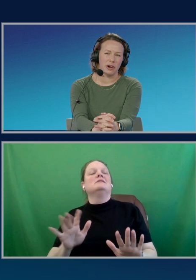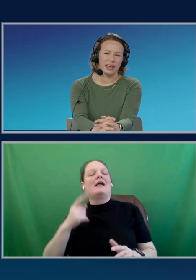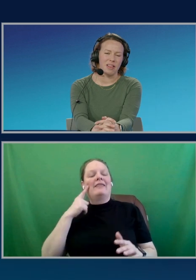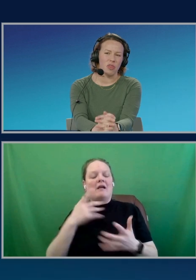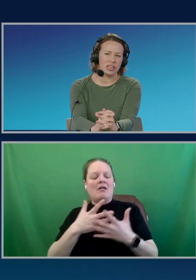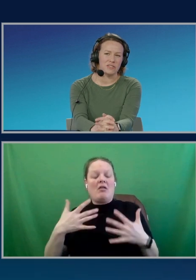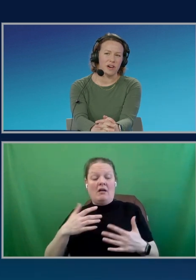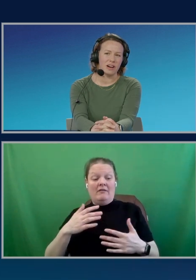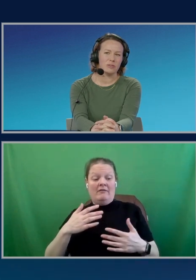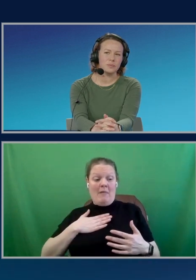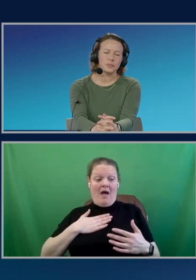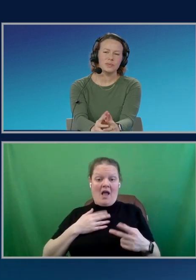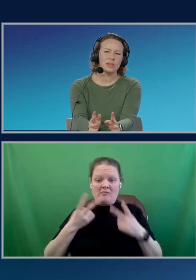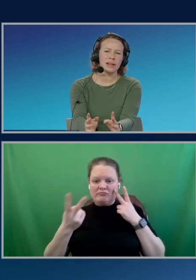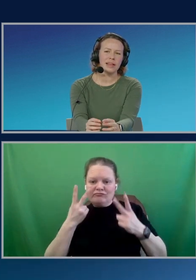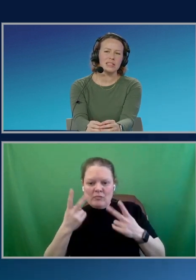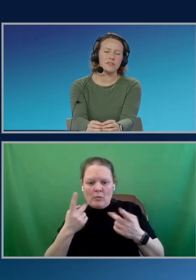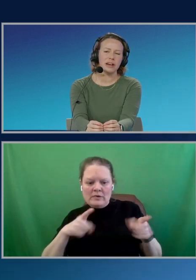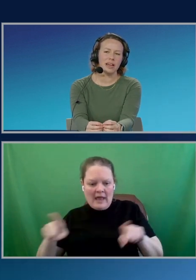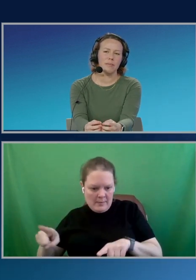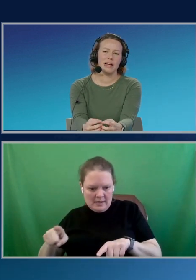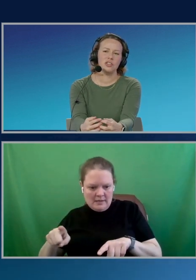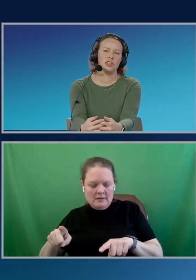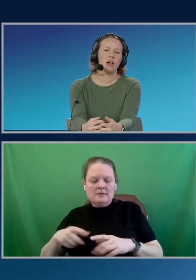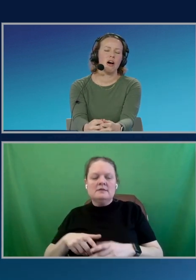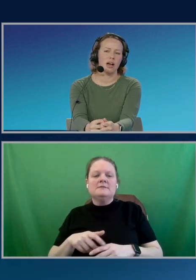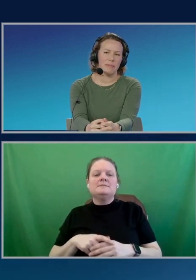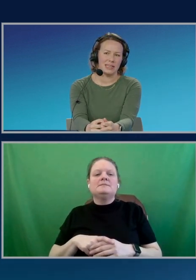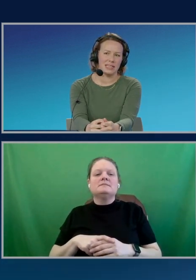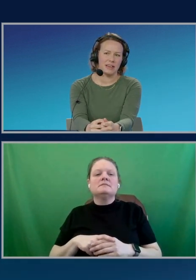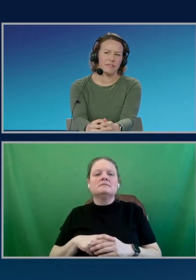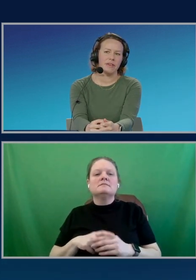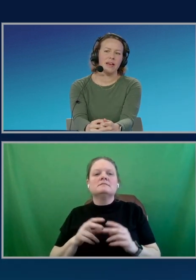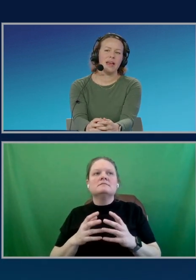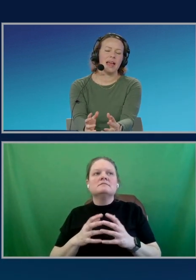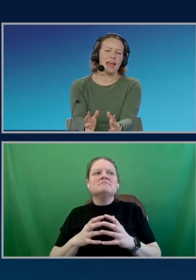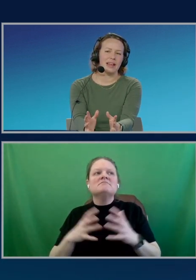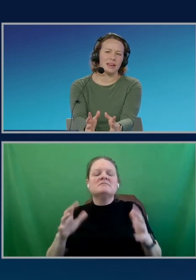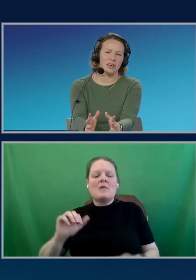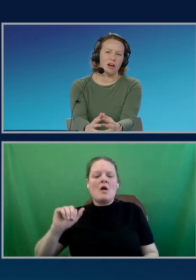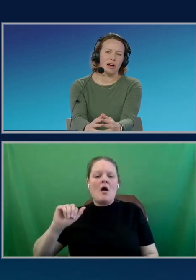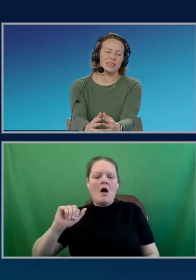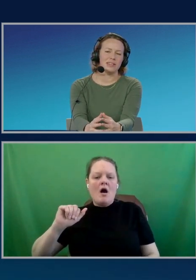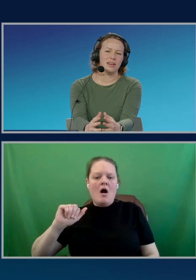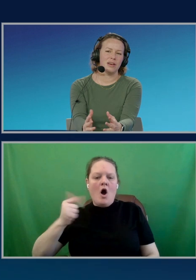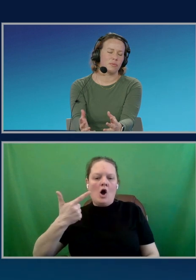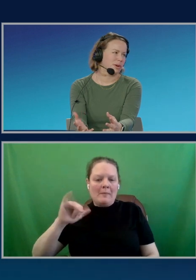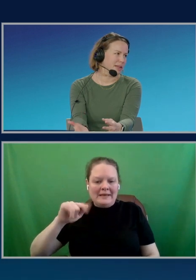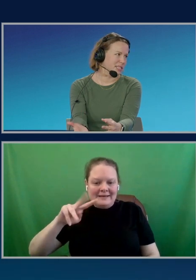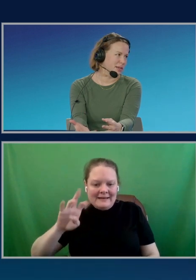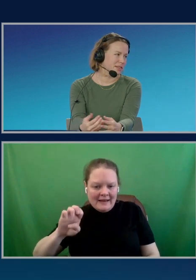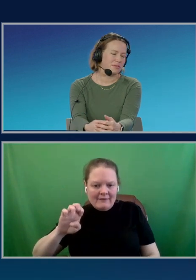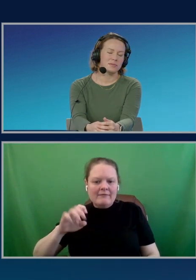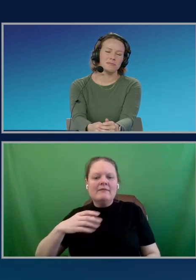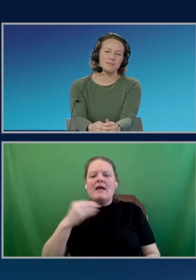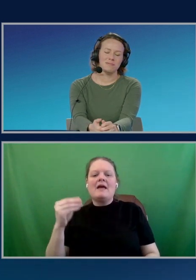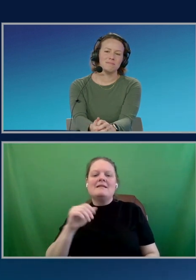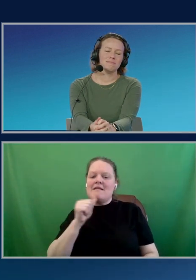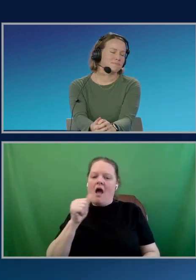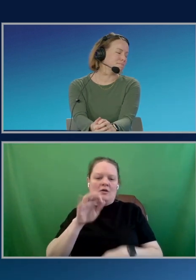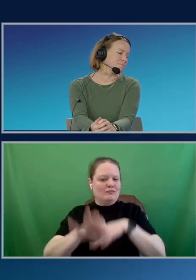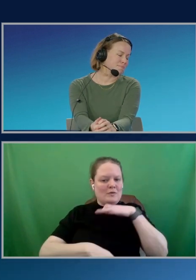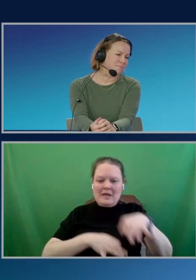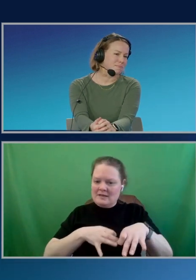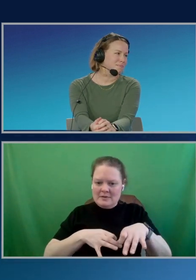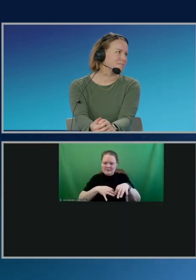in the market thus far is very much augmentative and not replacement. Okay, so